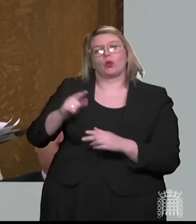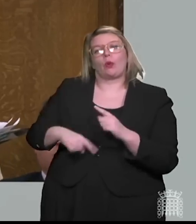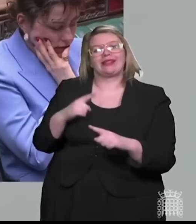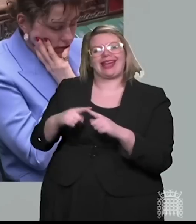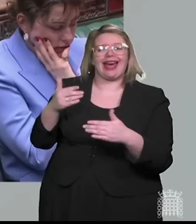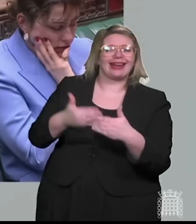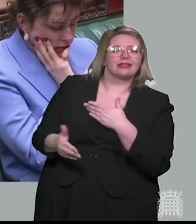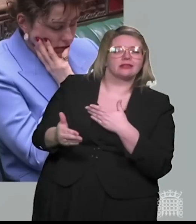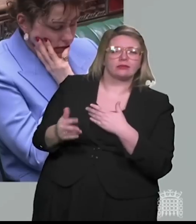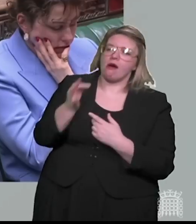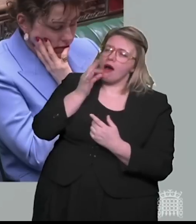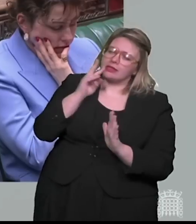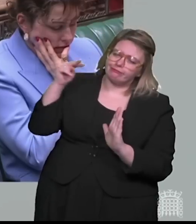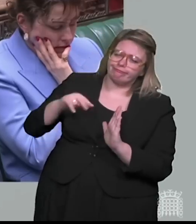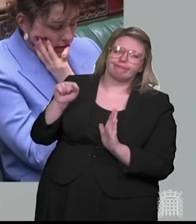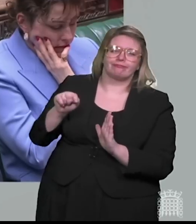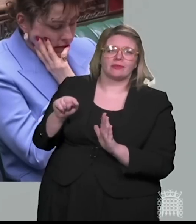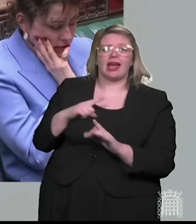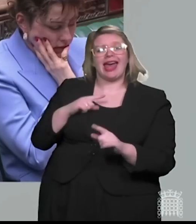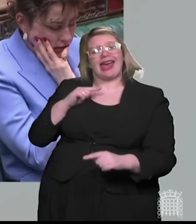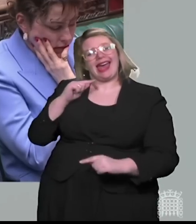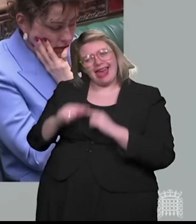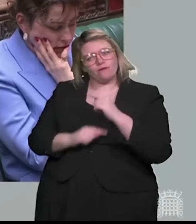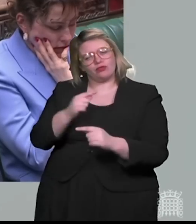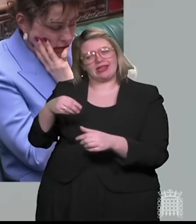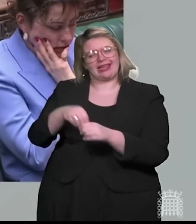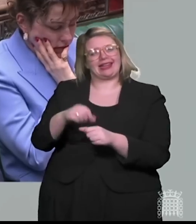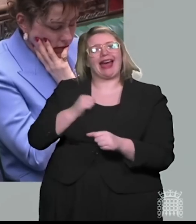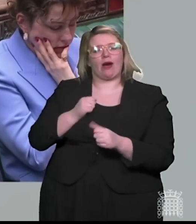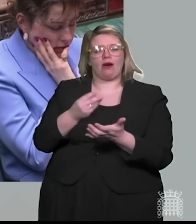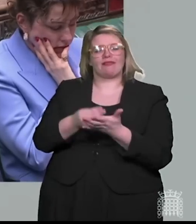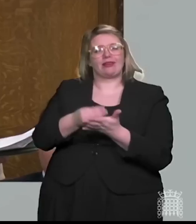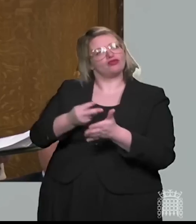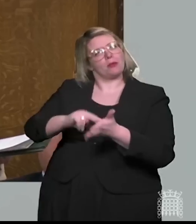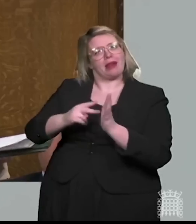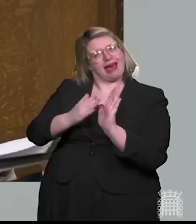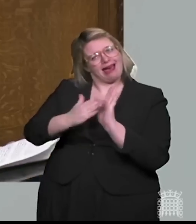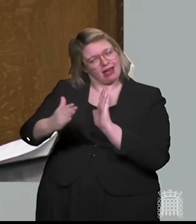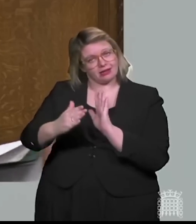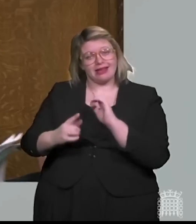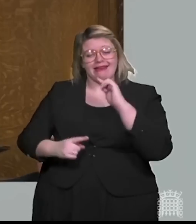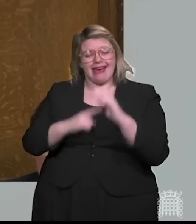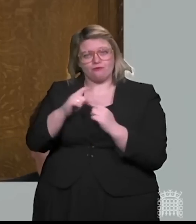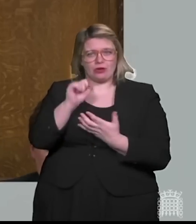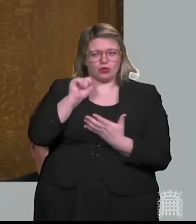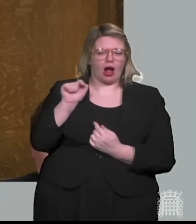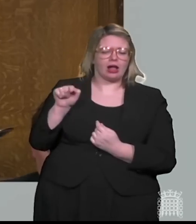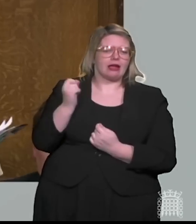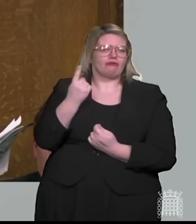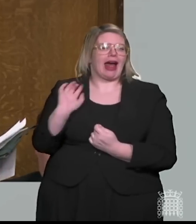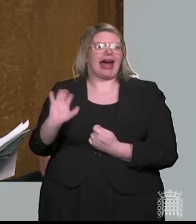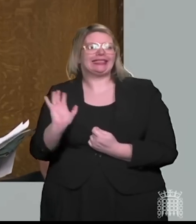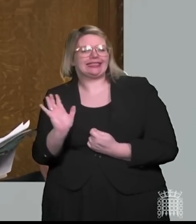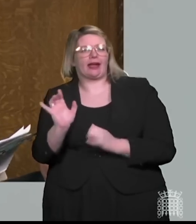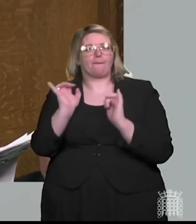forecasts. Every year they get embedded in the fiscal outlook, and every year Chancellors realise that it's not an